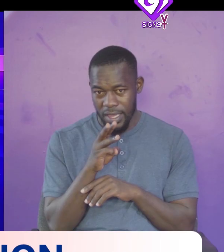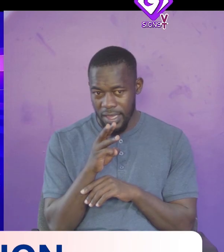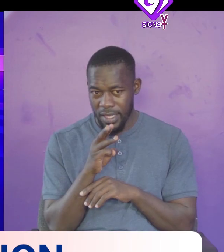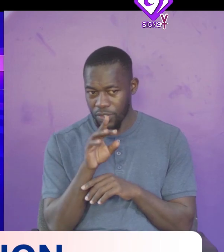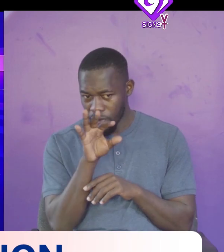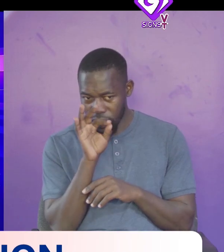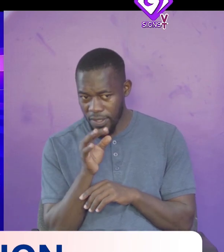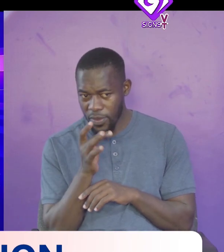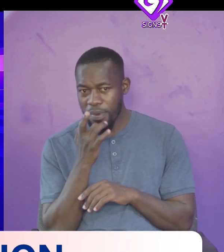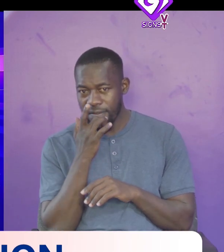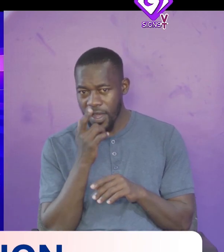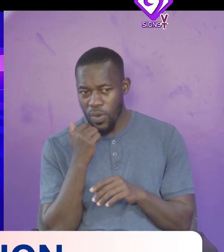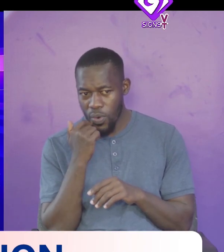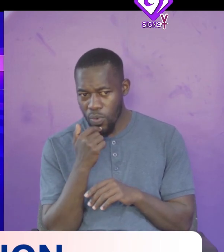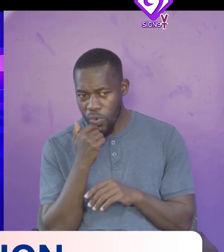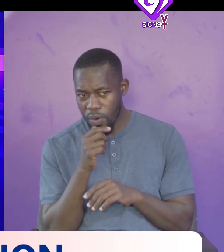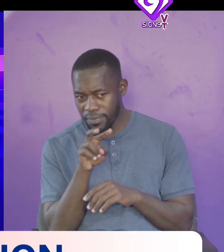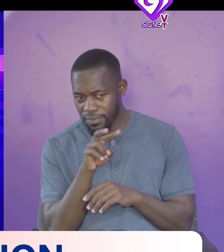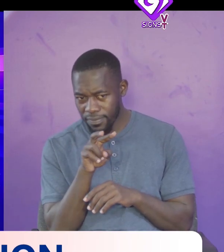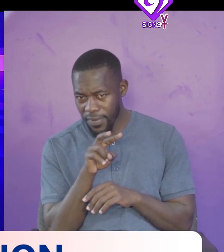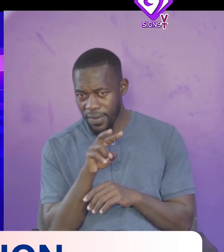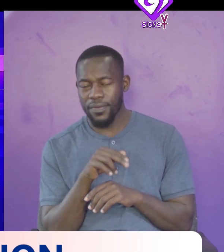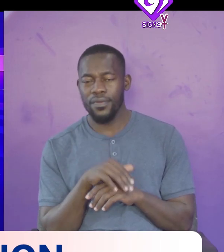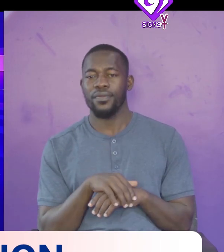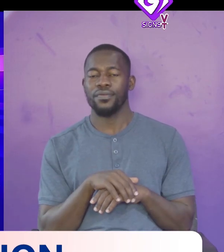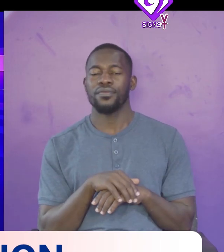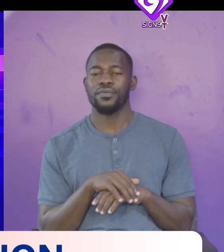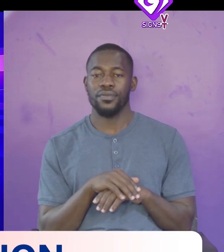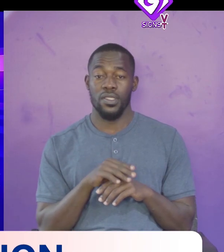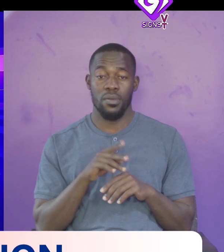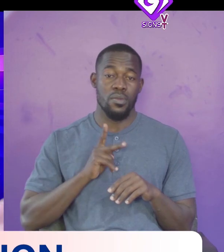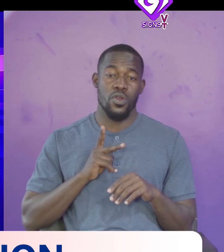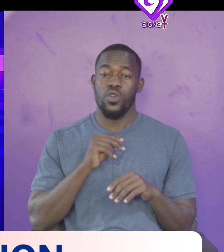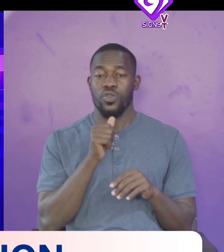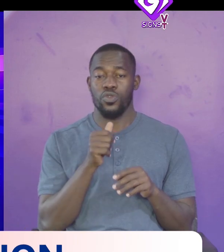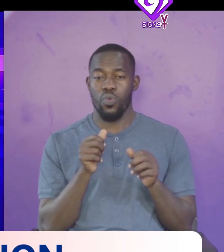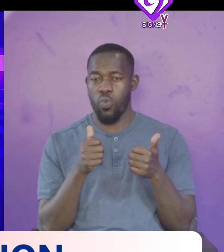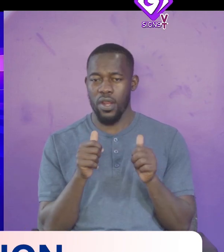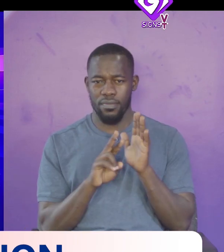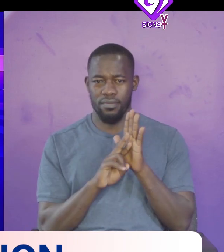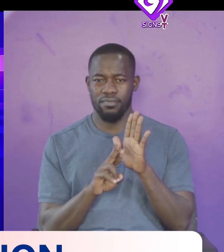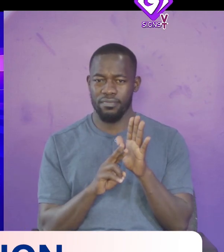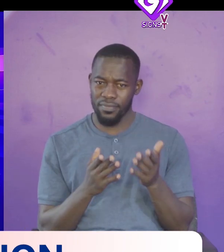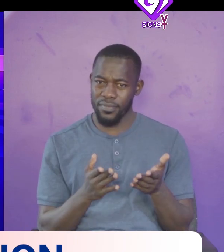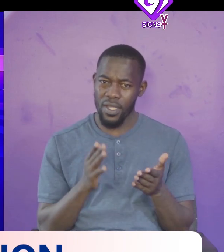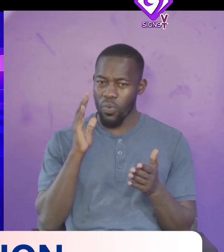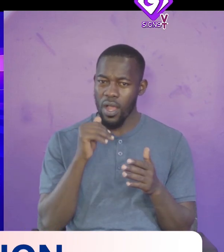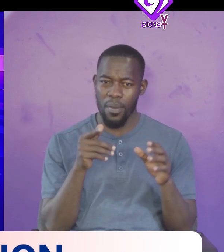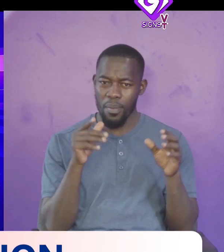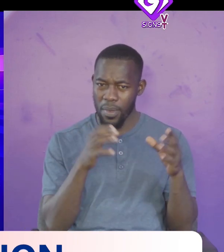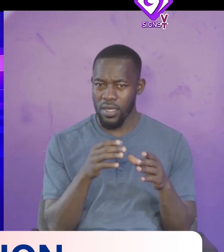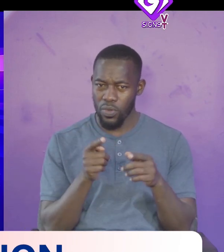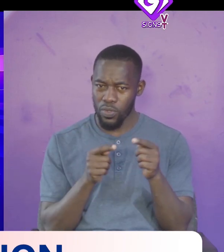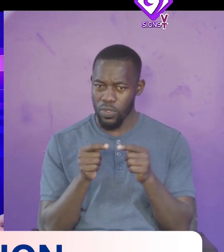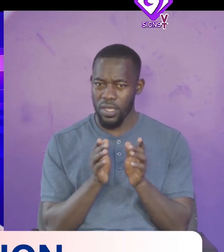two and made sure that the people get their say. Because people are not getting their say. It is somebody else and somebody else. And you know who I'm